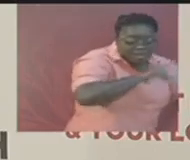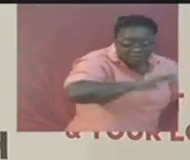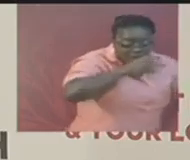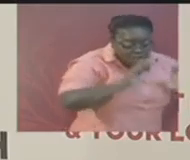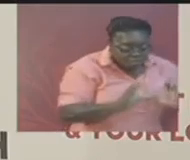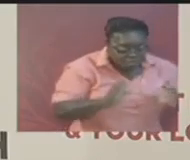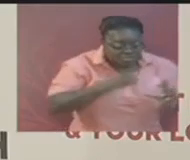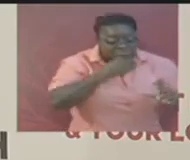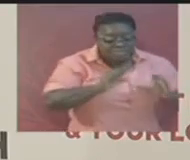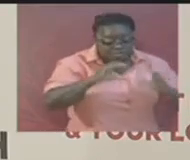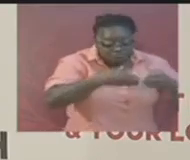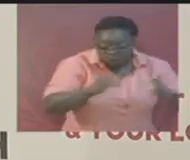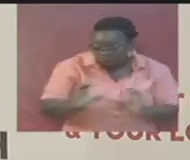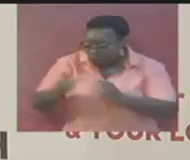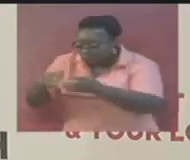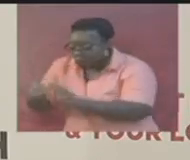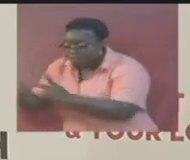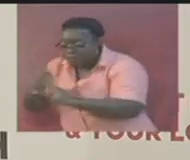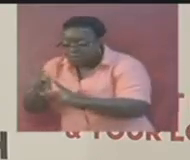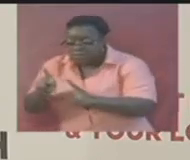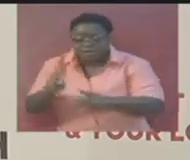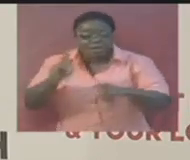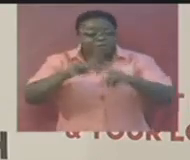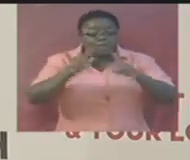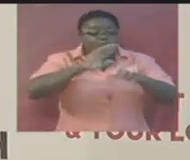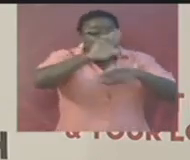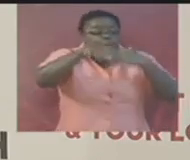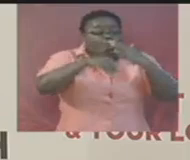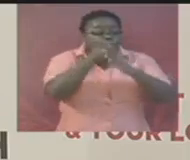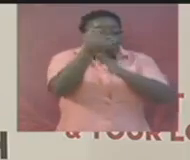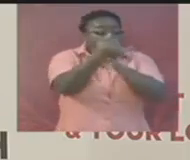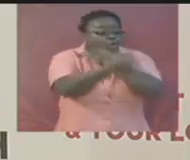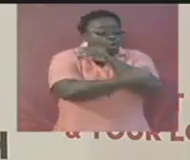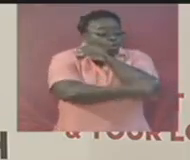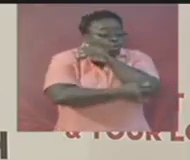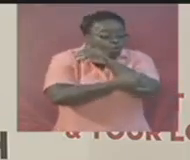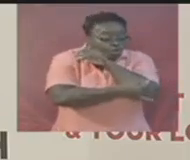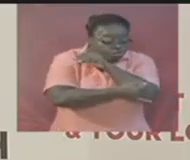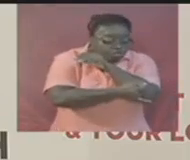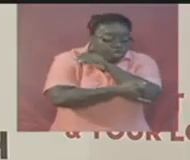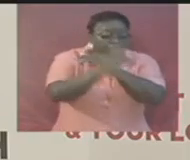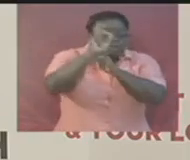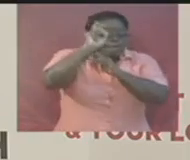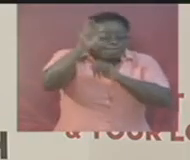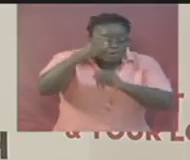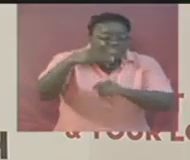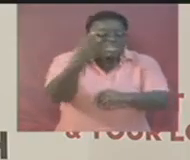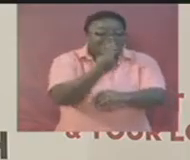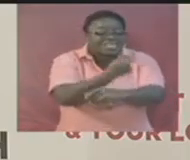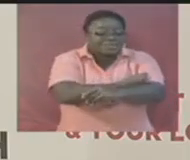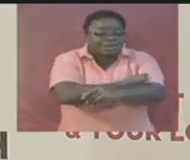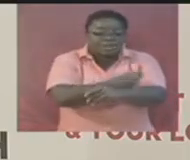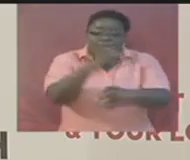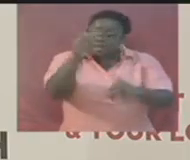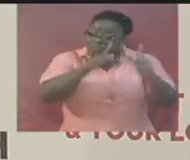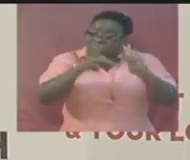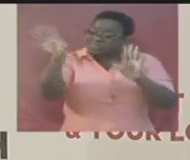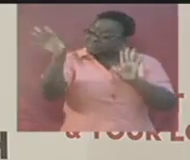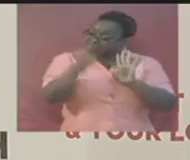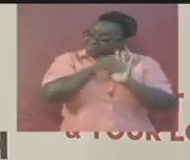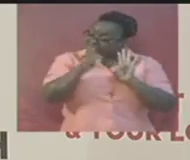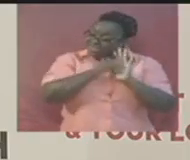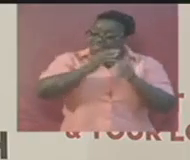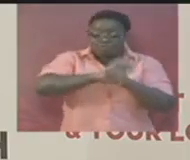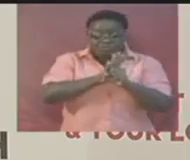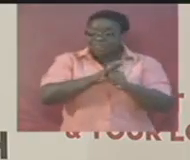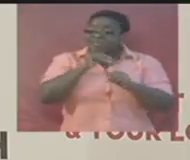be highly immunized, because these people are still getting the infection from somewhere, and they're still susceptible people even